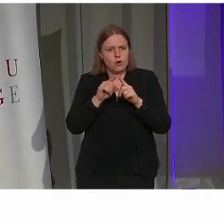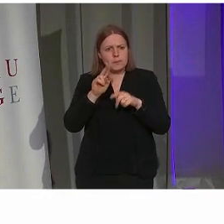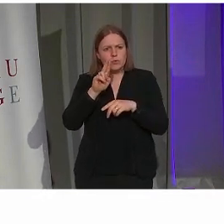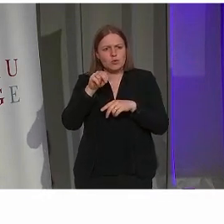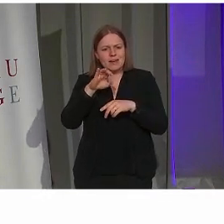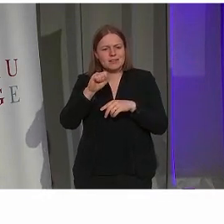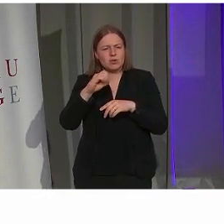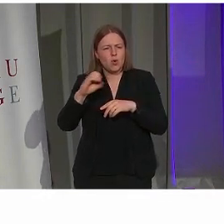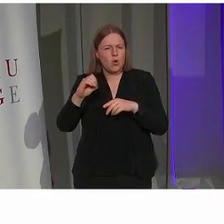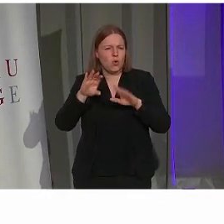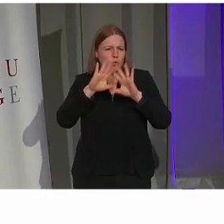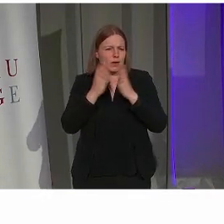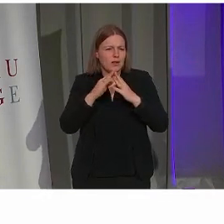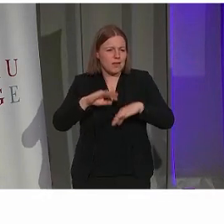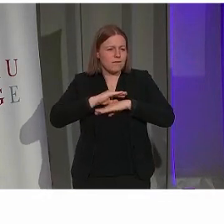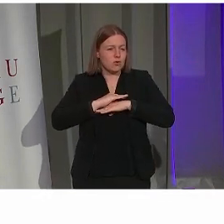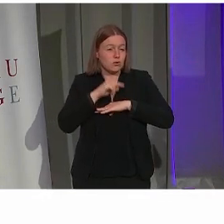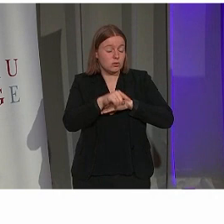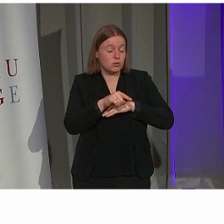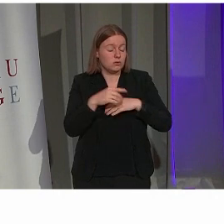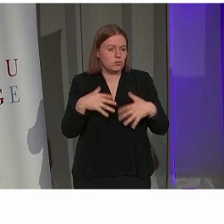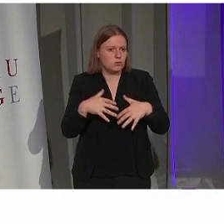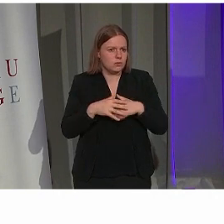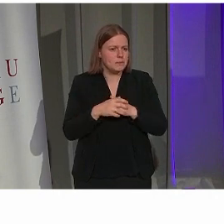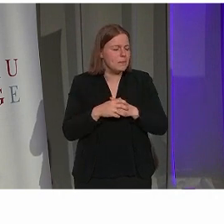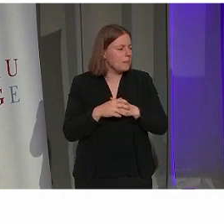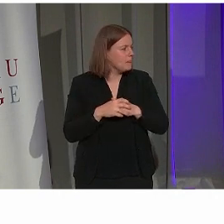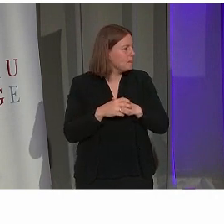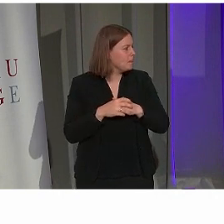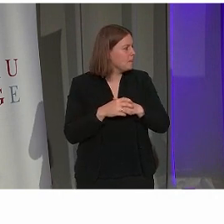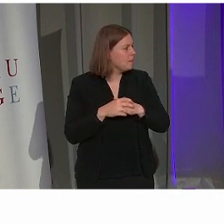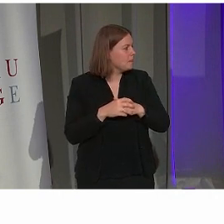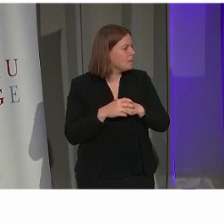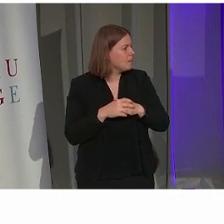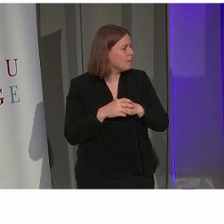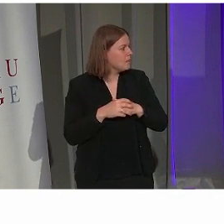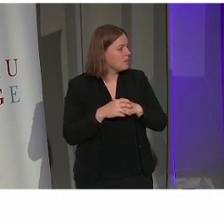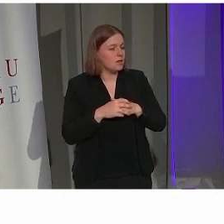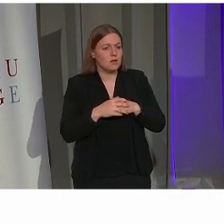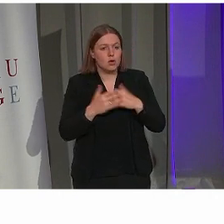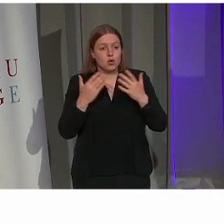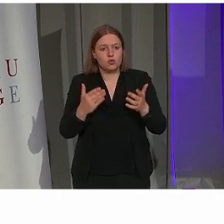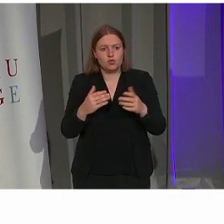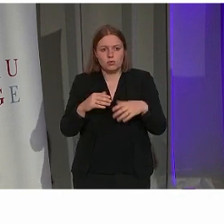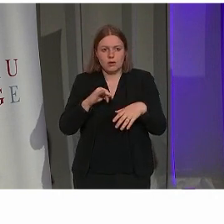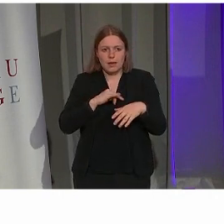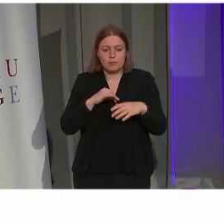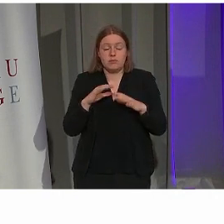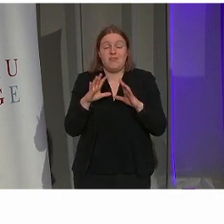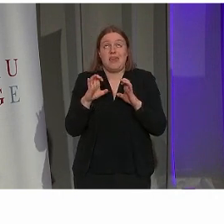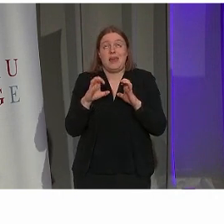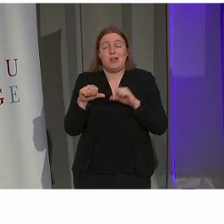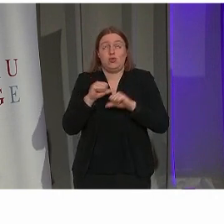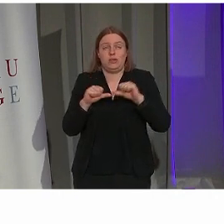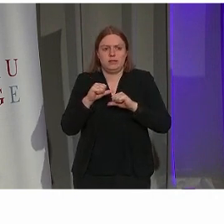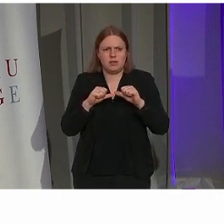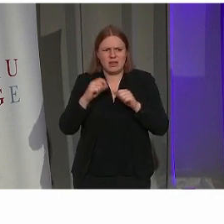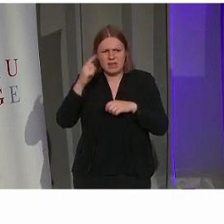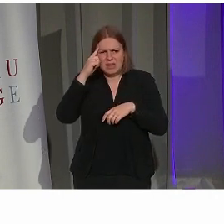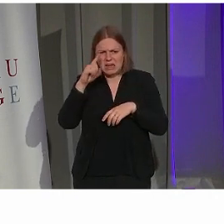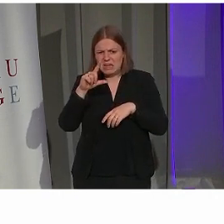Site. It is now suffering from probably over-tourism. It has over 10 million visitors per